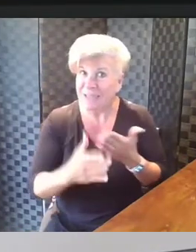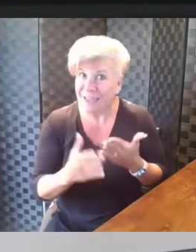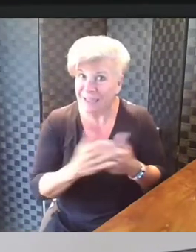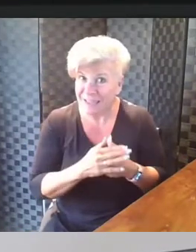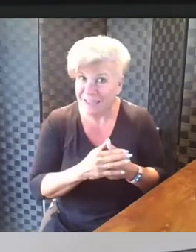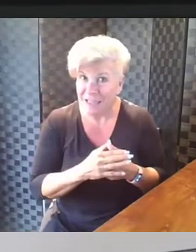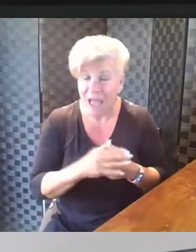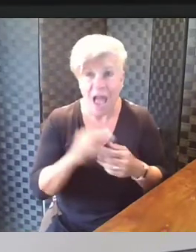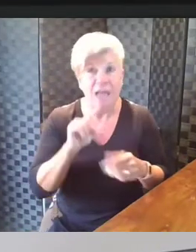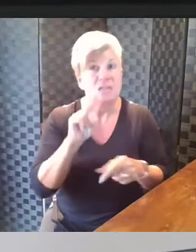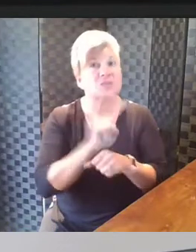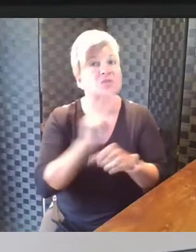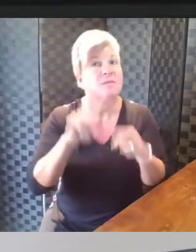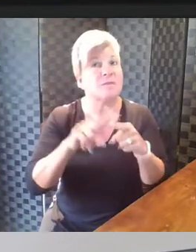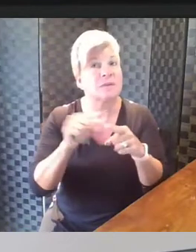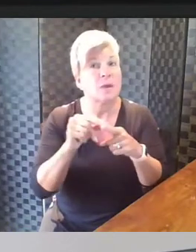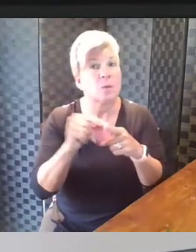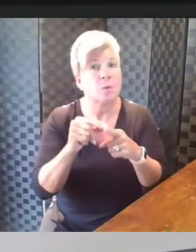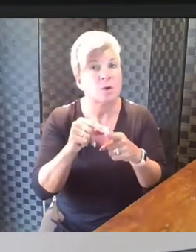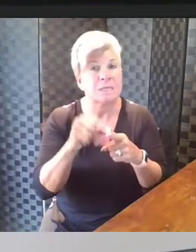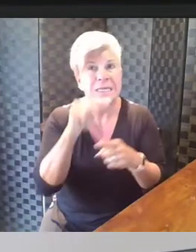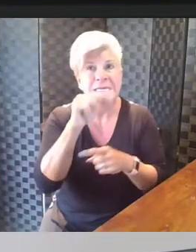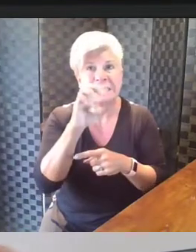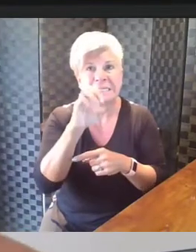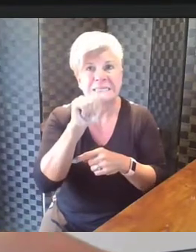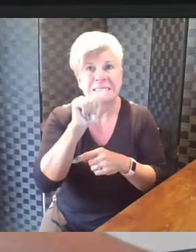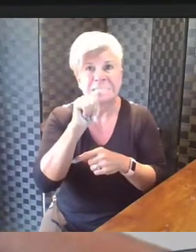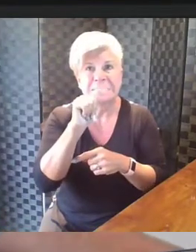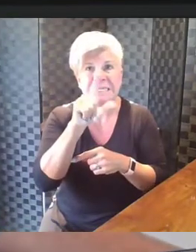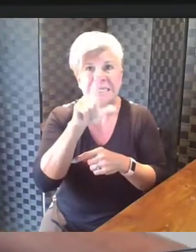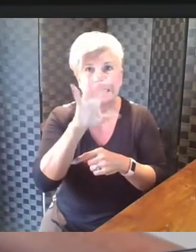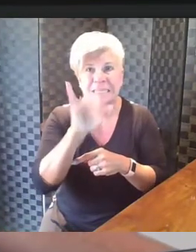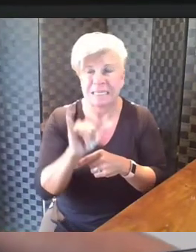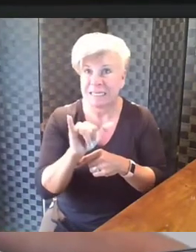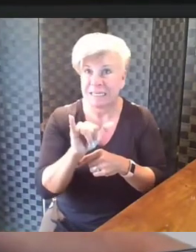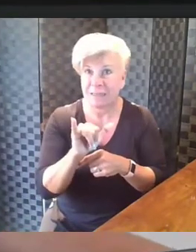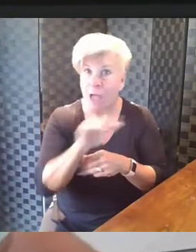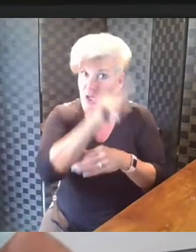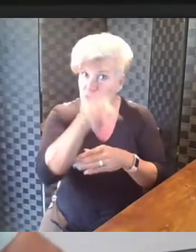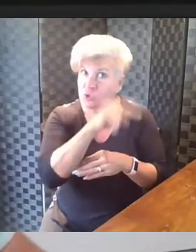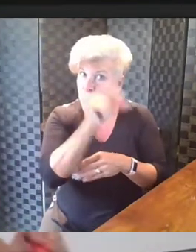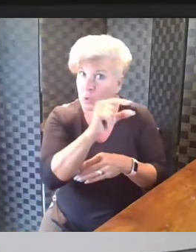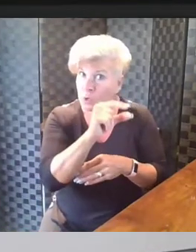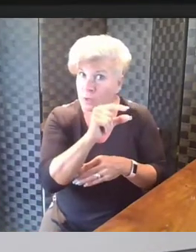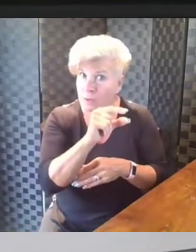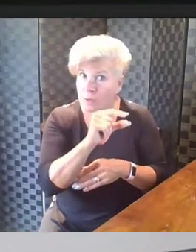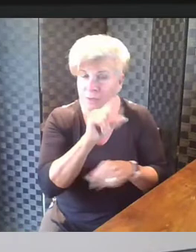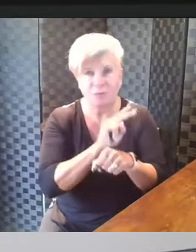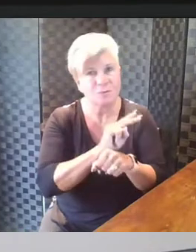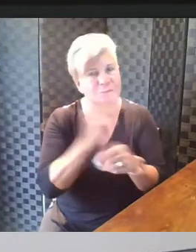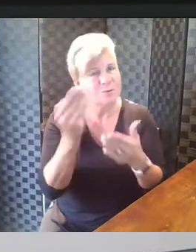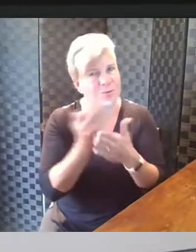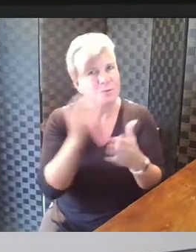from our last lesson. The word was neatly. Actually, I'm going to circle it. I'll just use orange because it's